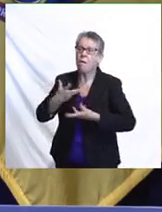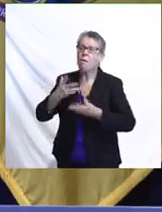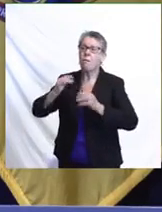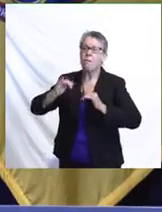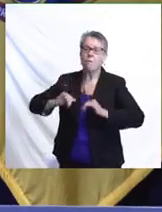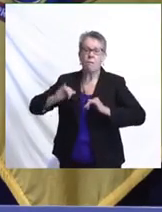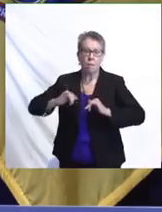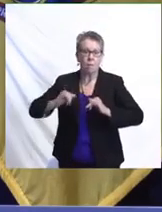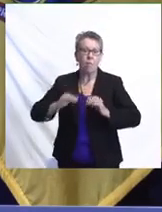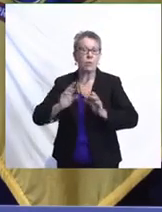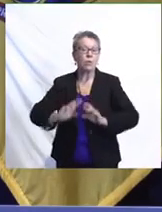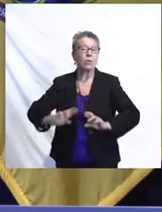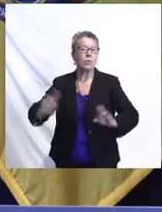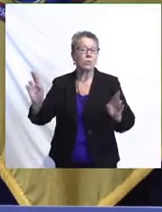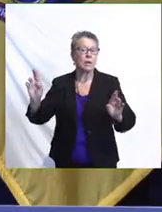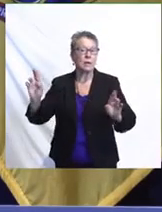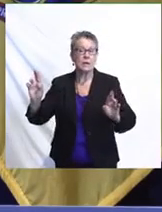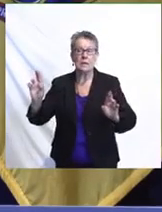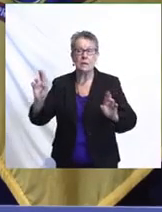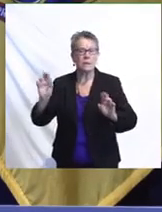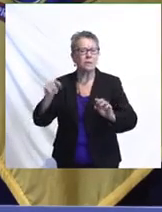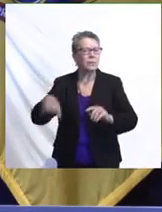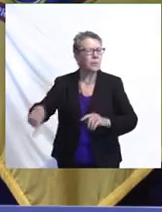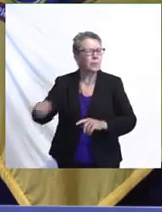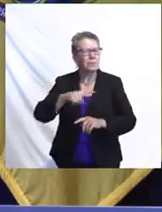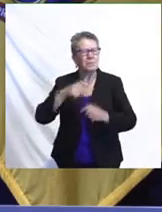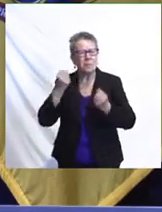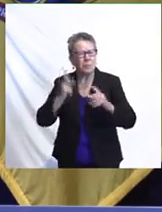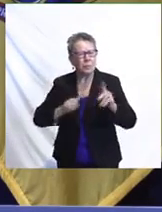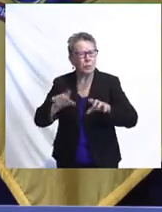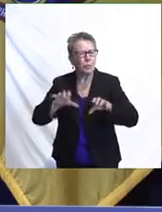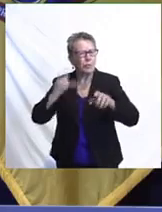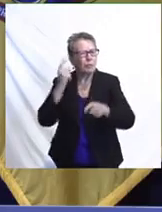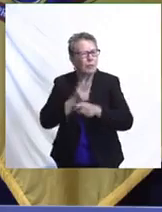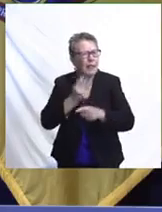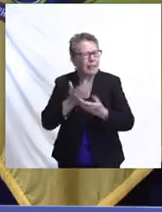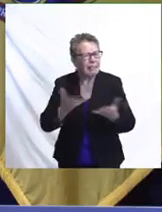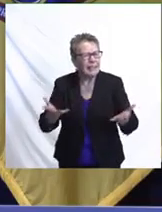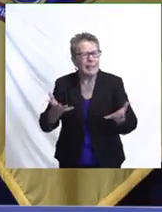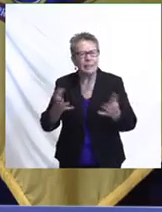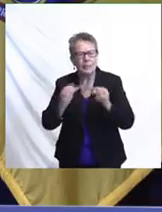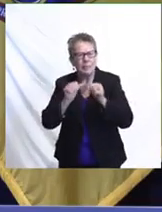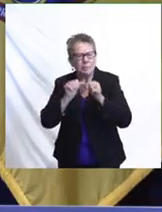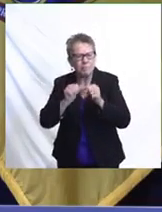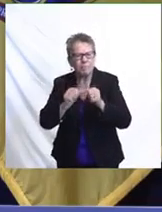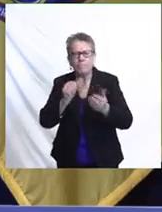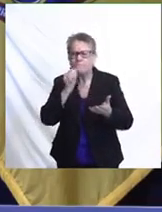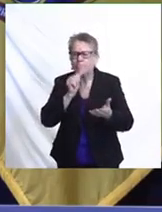so much the right thing, and we'll continue to do that and get through this together. God bless you all. Thank you.